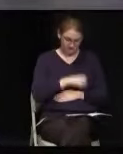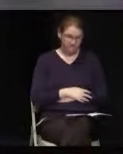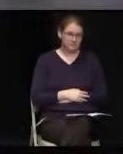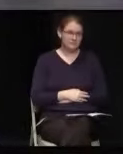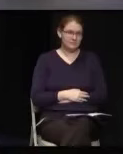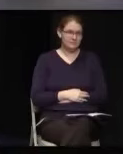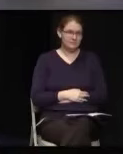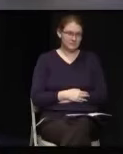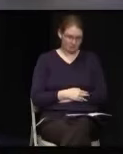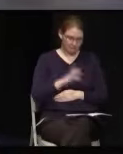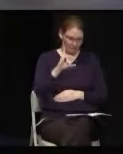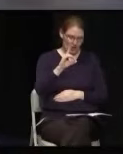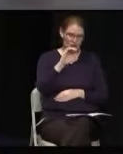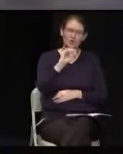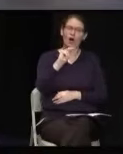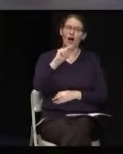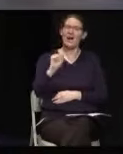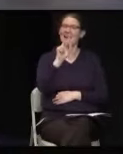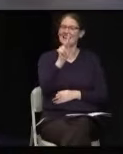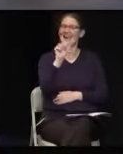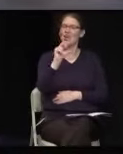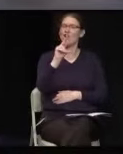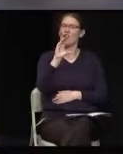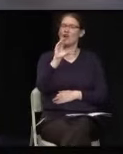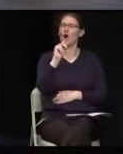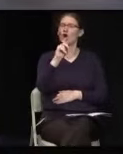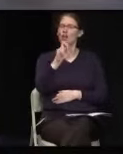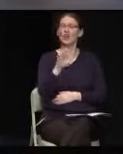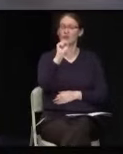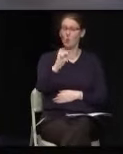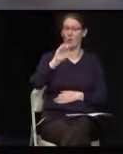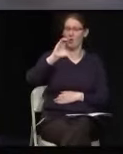Congratulations. Donna K. Carter, summa cum laude.